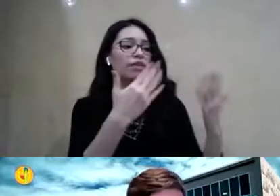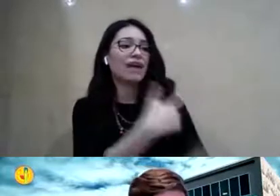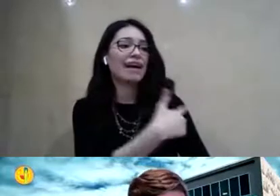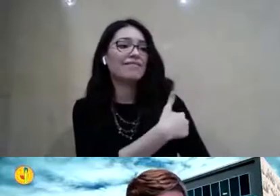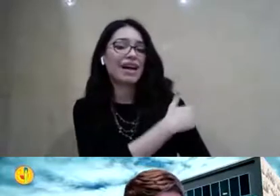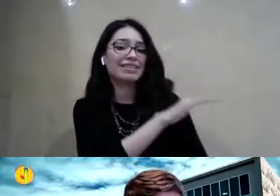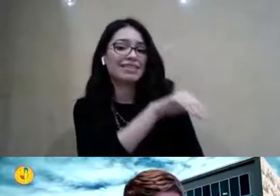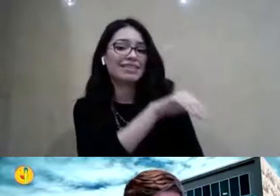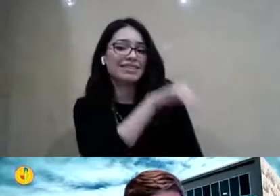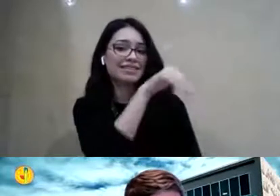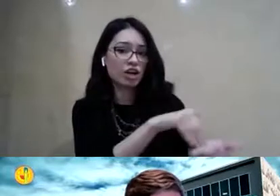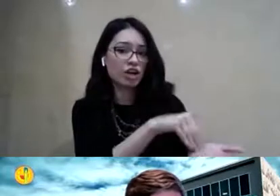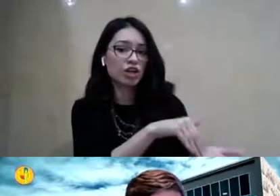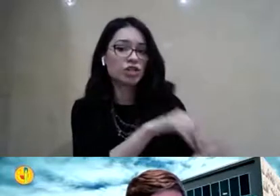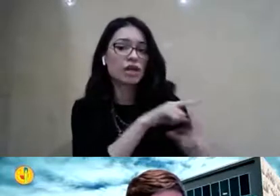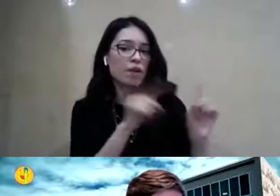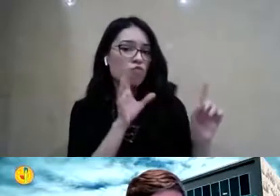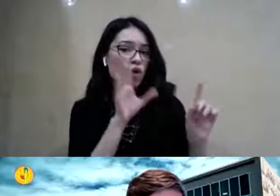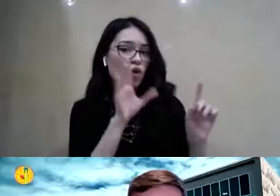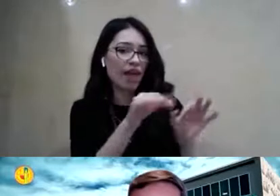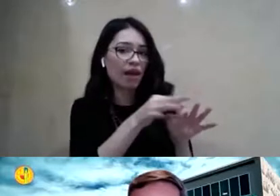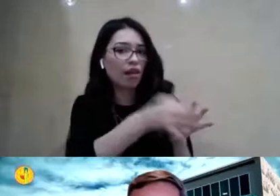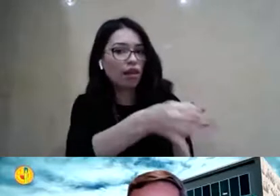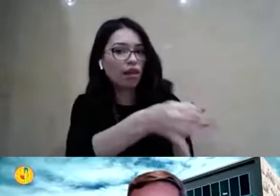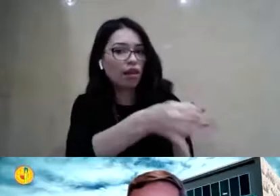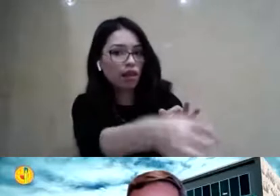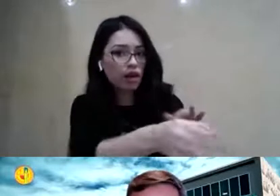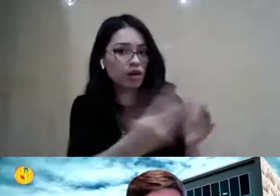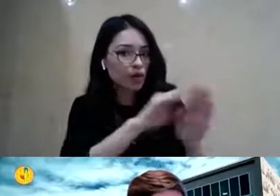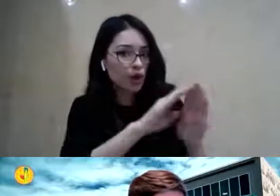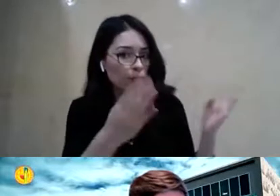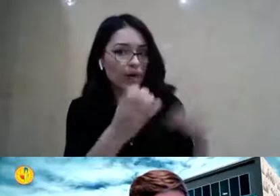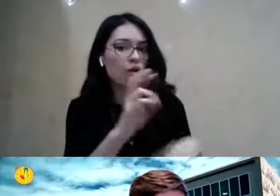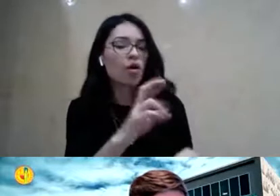pulled in different directions? So can you just talk about